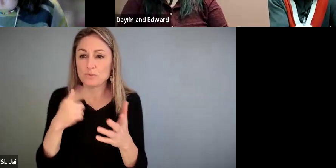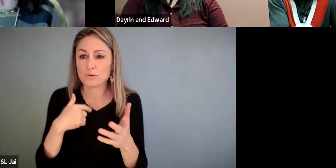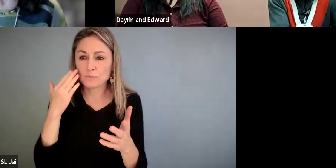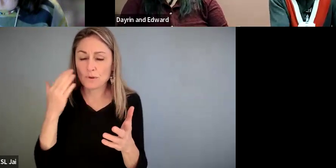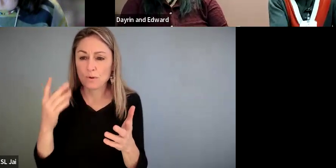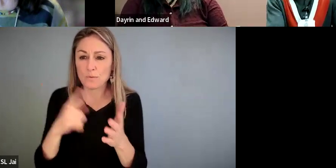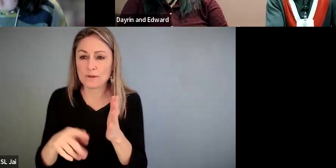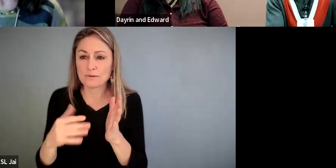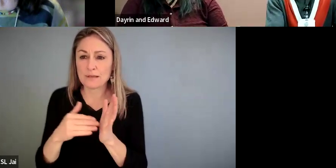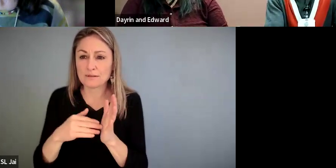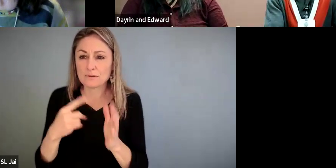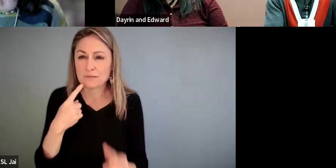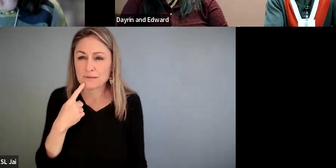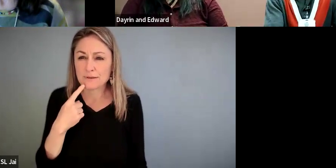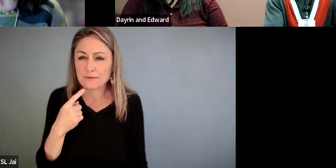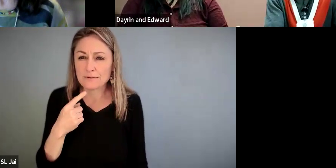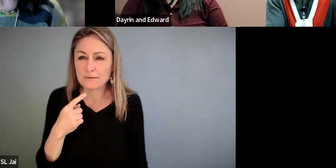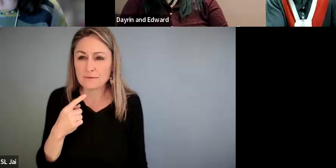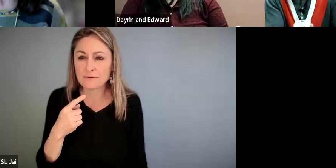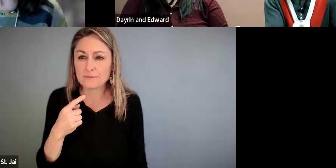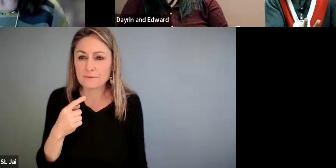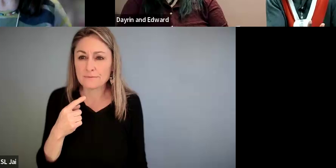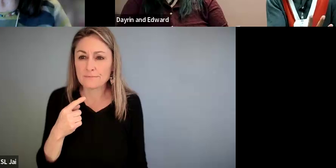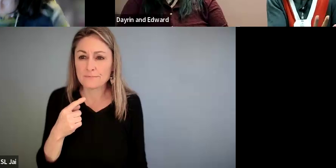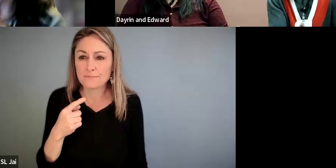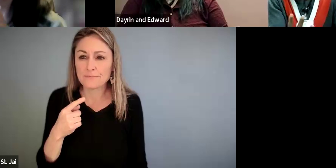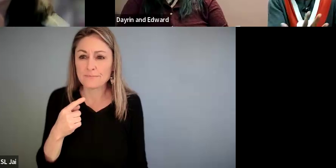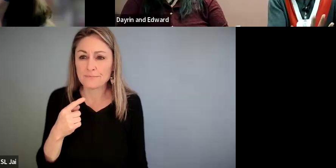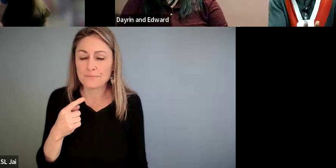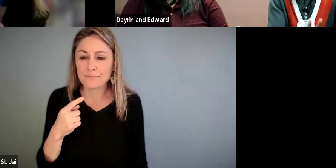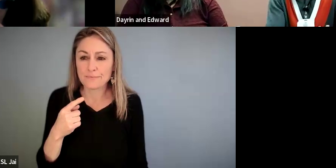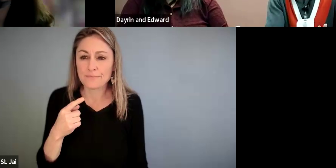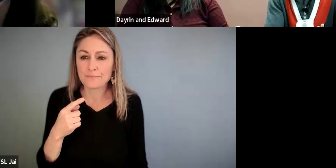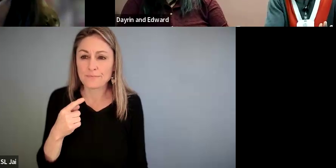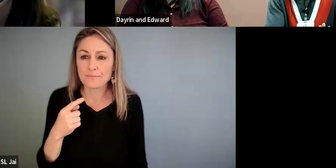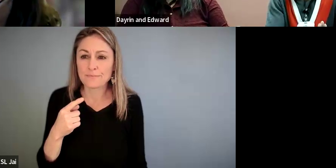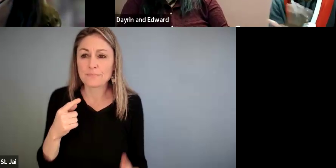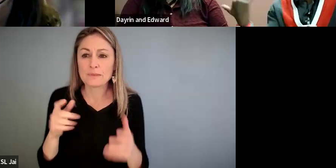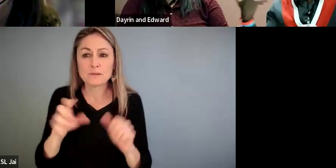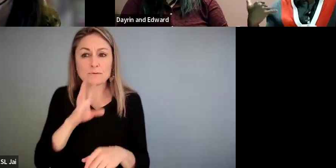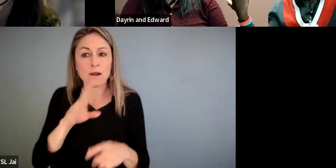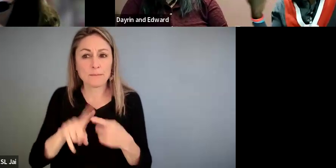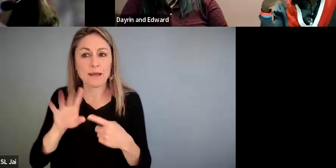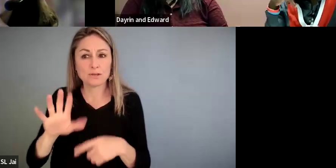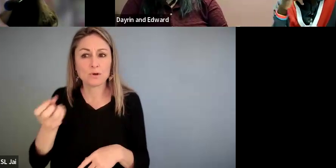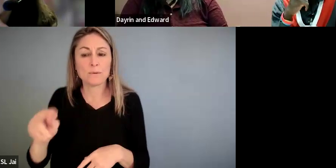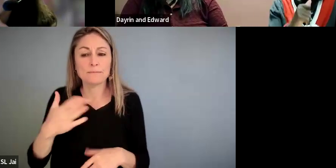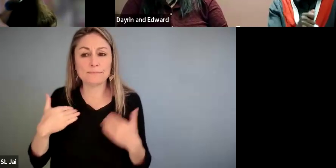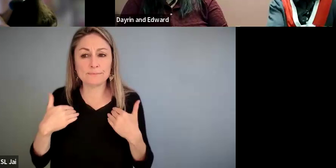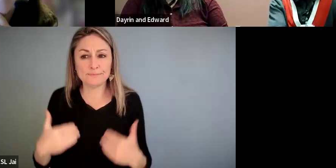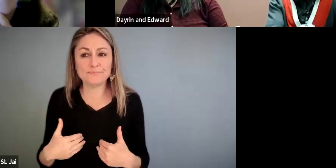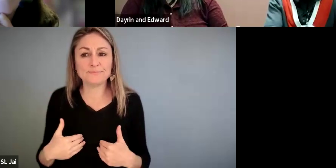And so when you know your body the best, you kind of speak up about your own body, and then